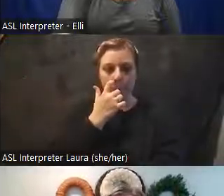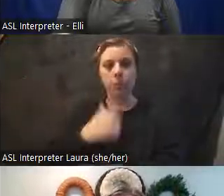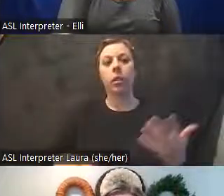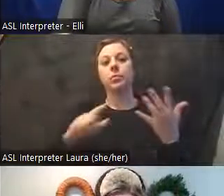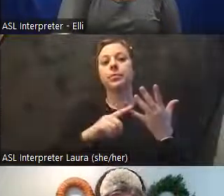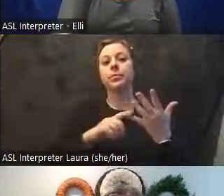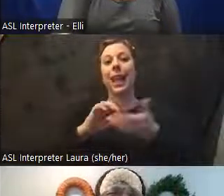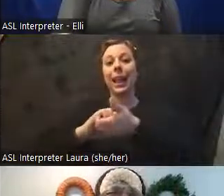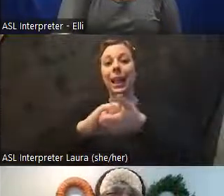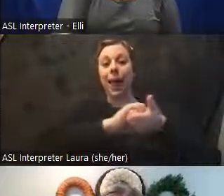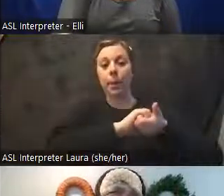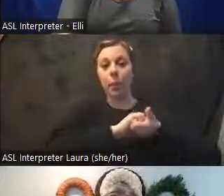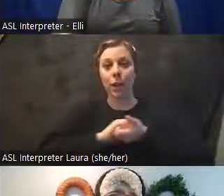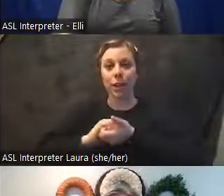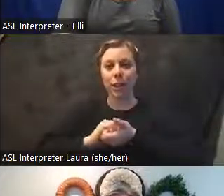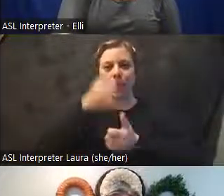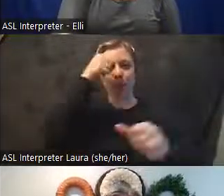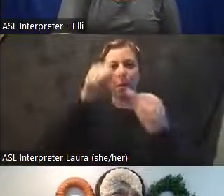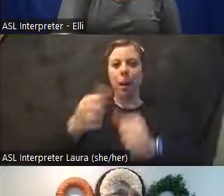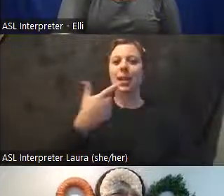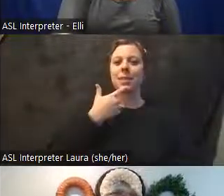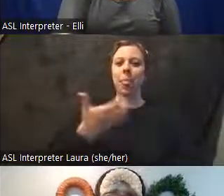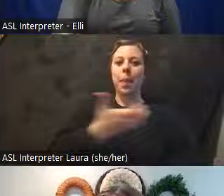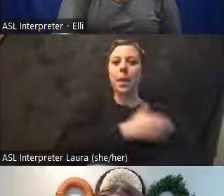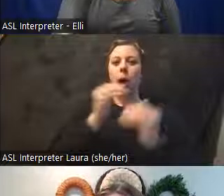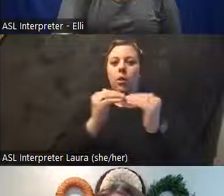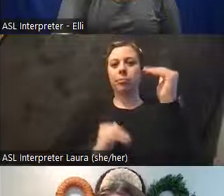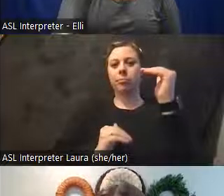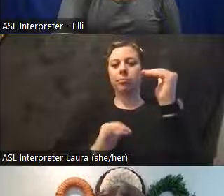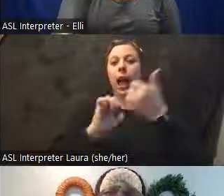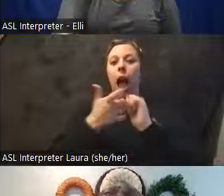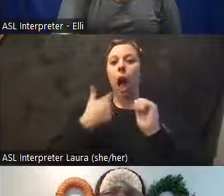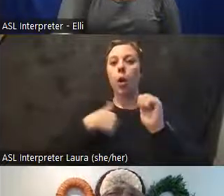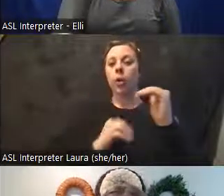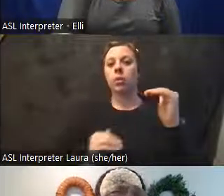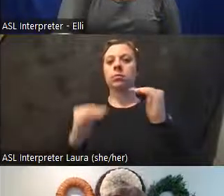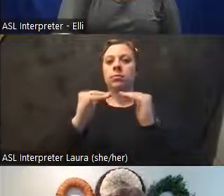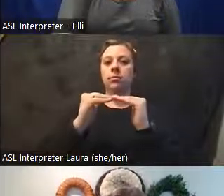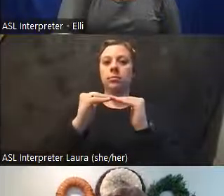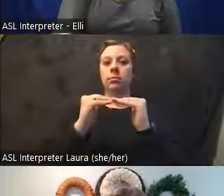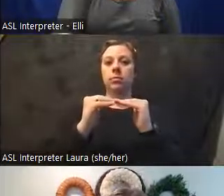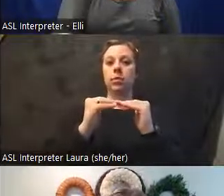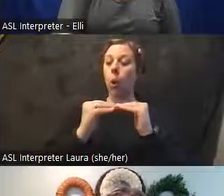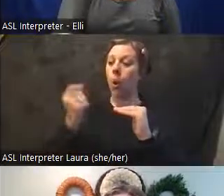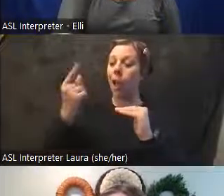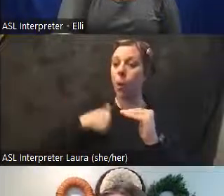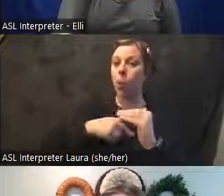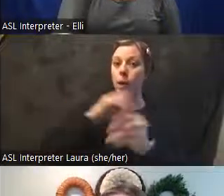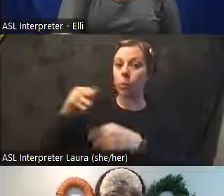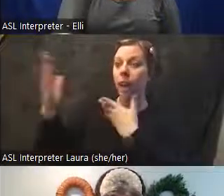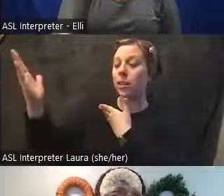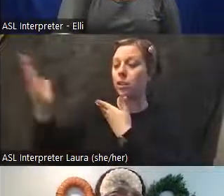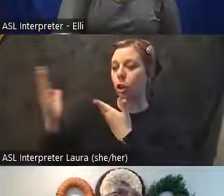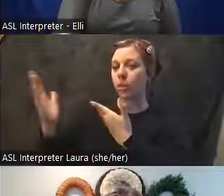level off those power differences? Where can we include them in this process, in